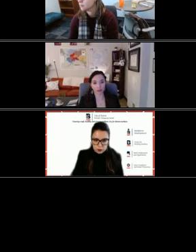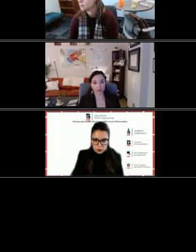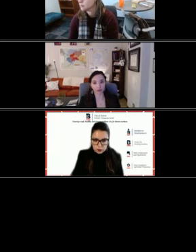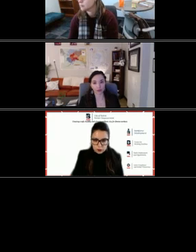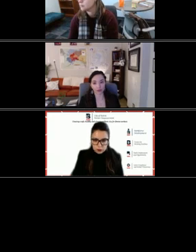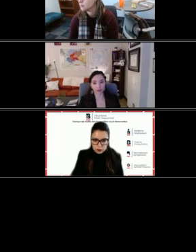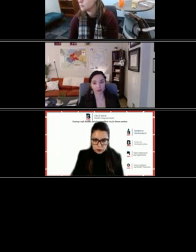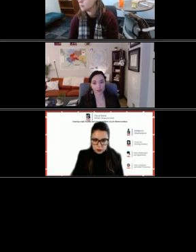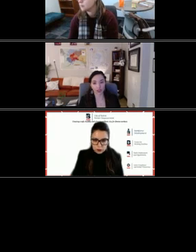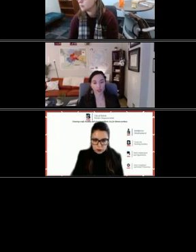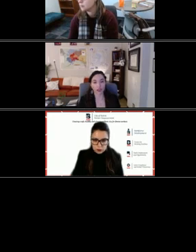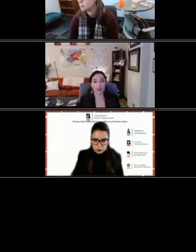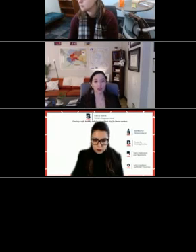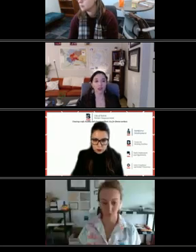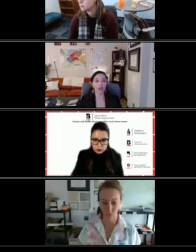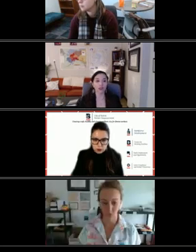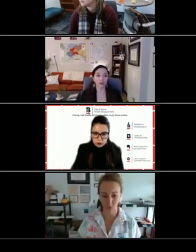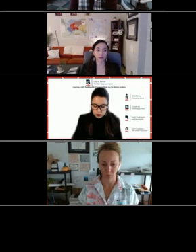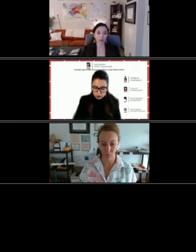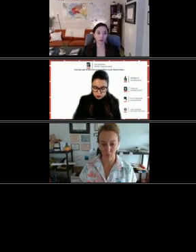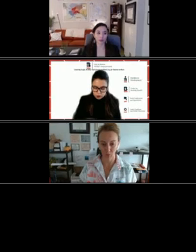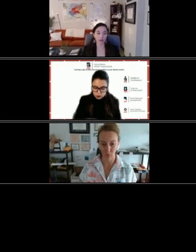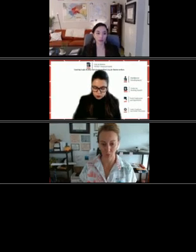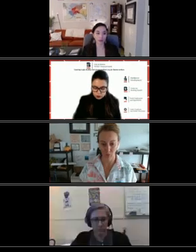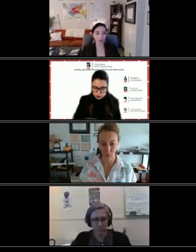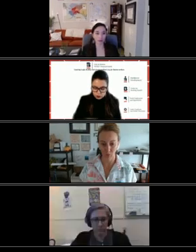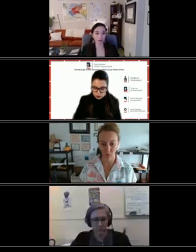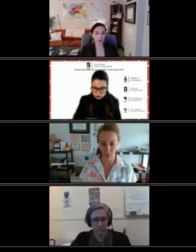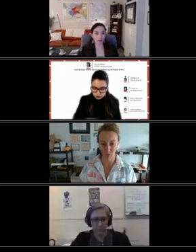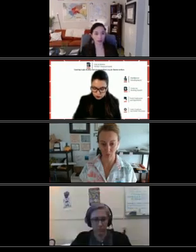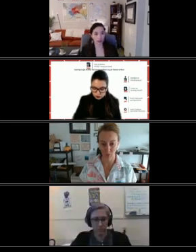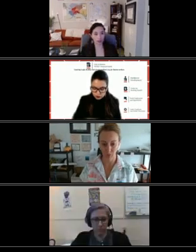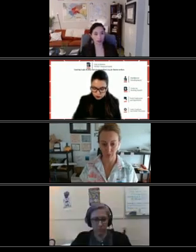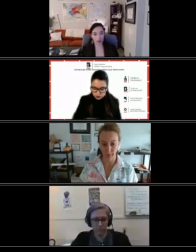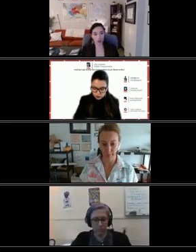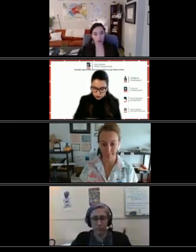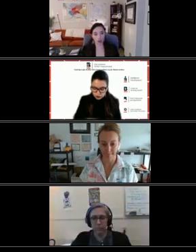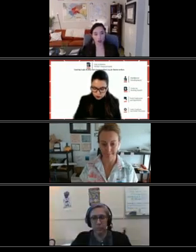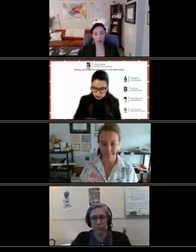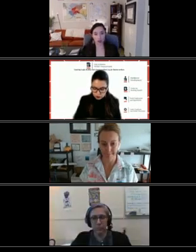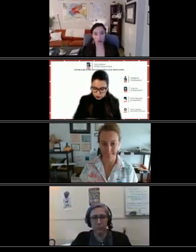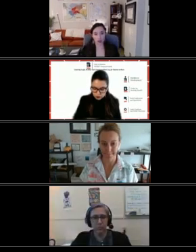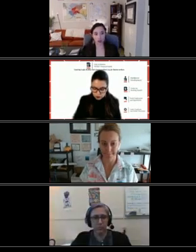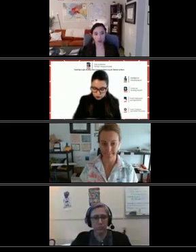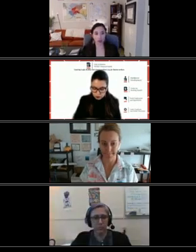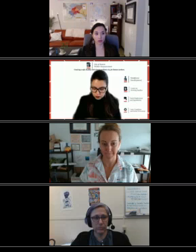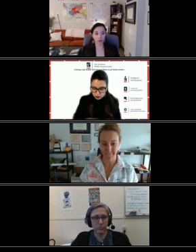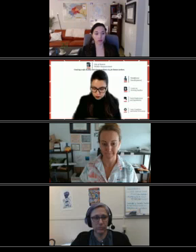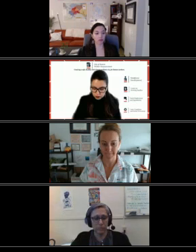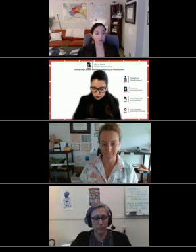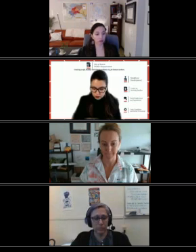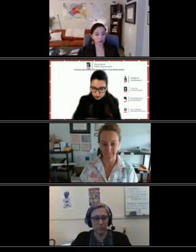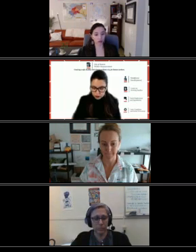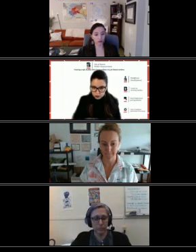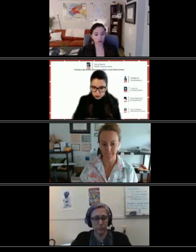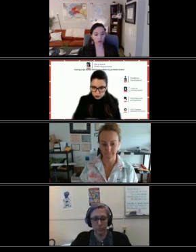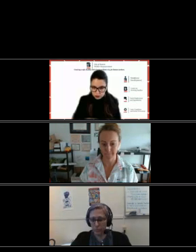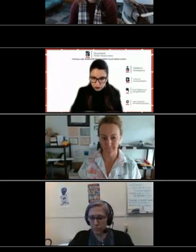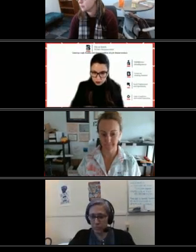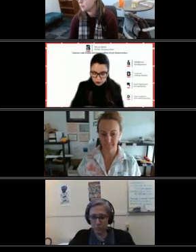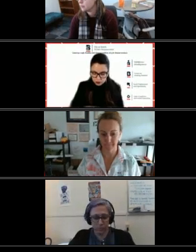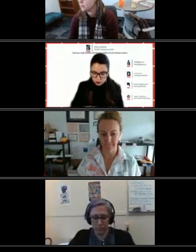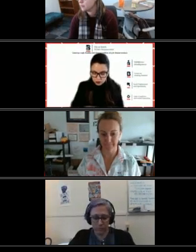to Alaska and Hawaii, and then actually to tomorrow with our colleagues from Guam. So thanks for joining us for